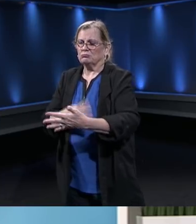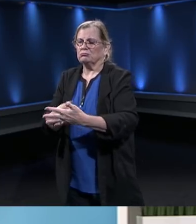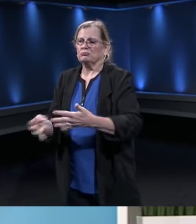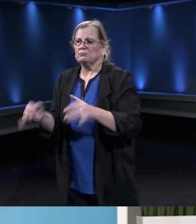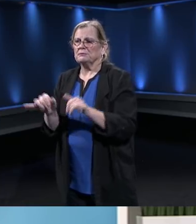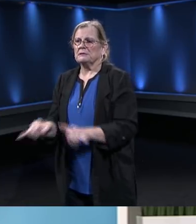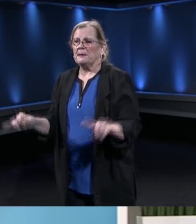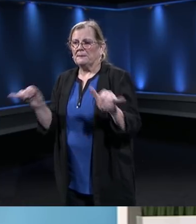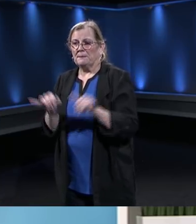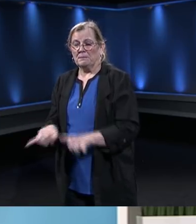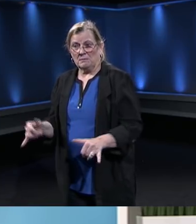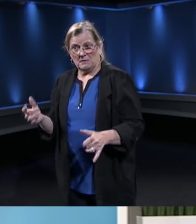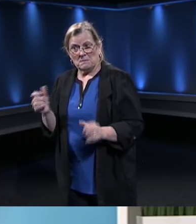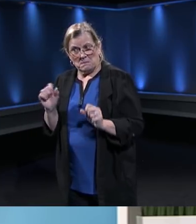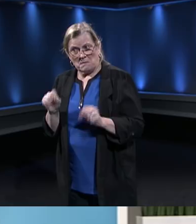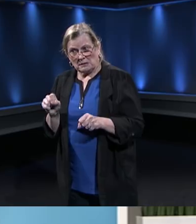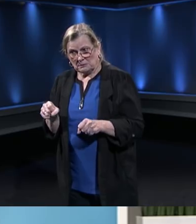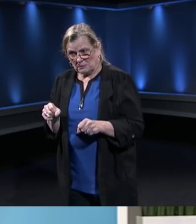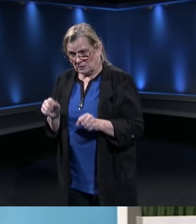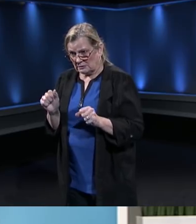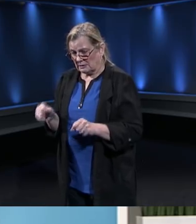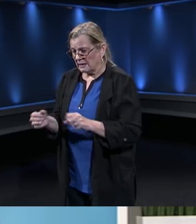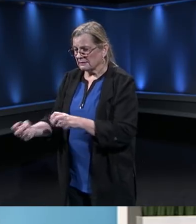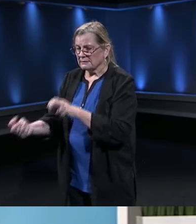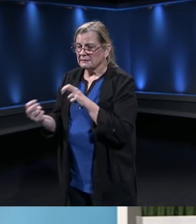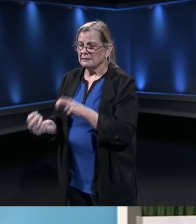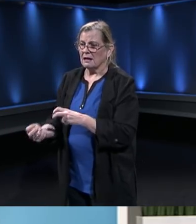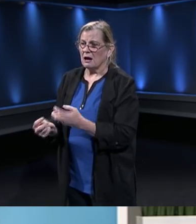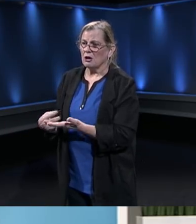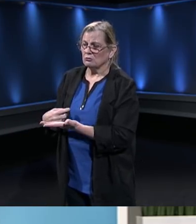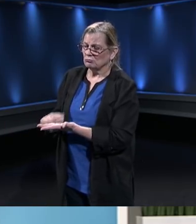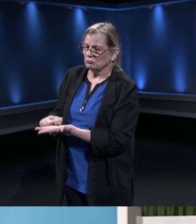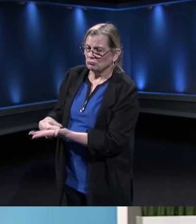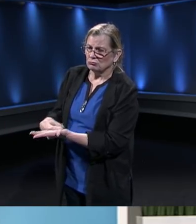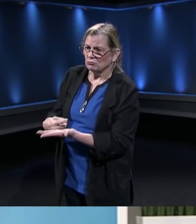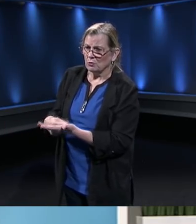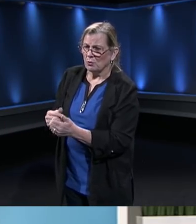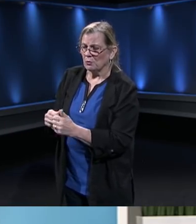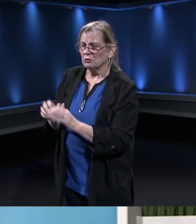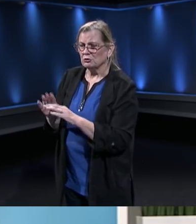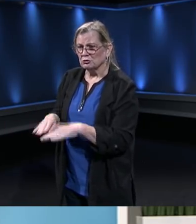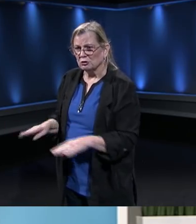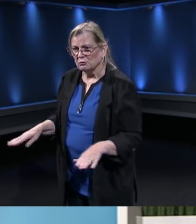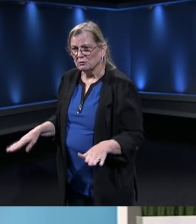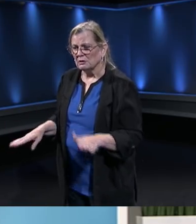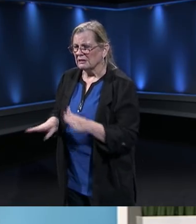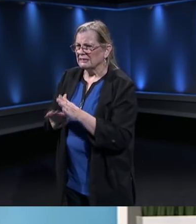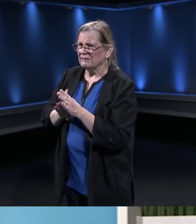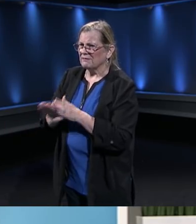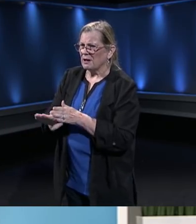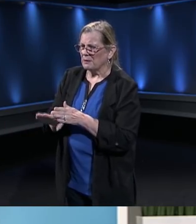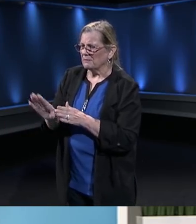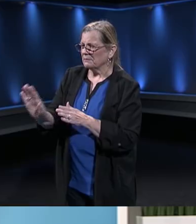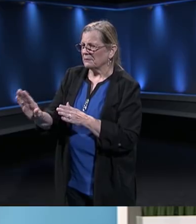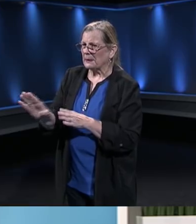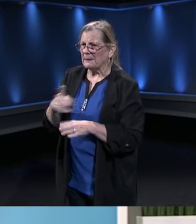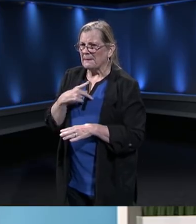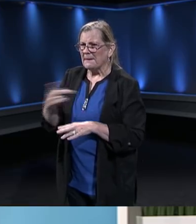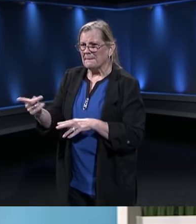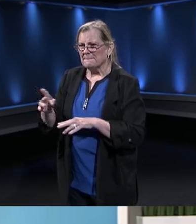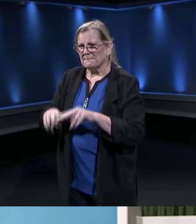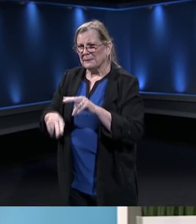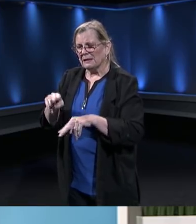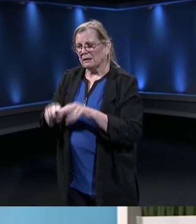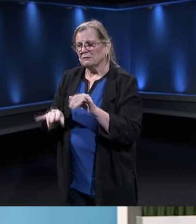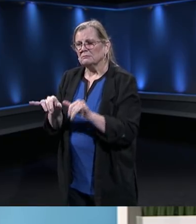that conversation, talk about what that routine may look like ahead of time, right? Maybe they have the opportunity to help with some of the planning and can come up with some